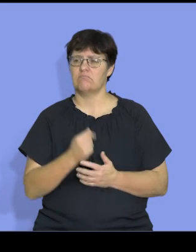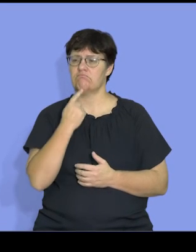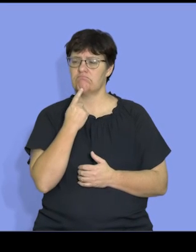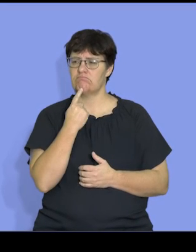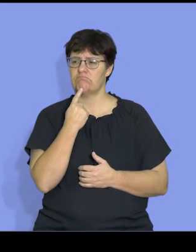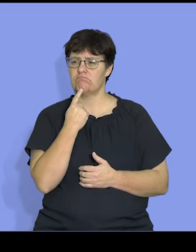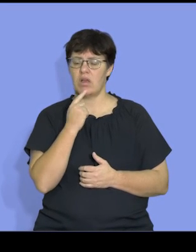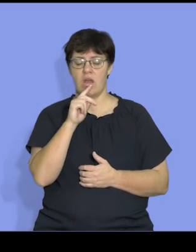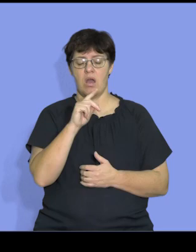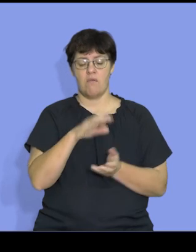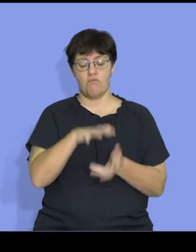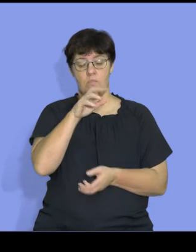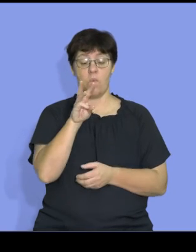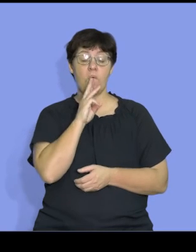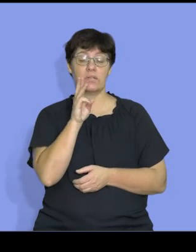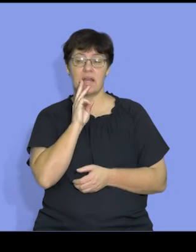of water